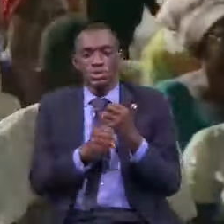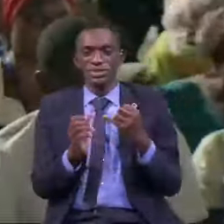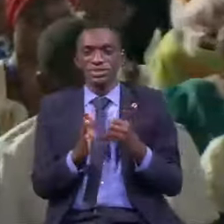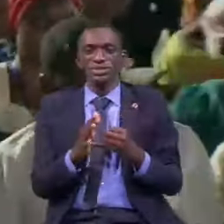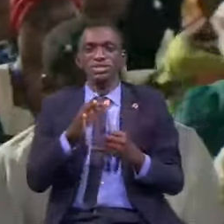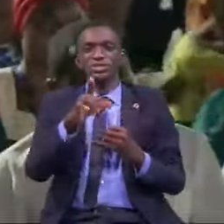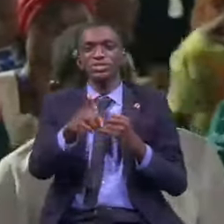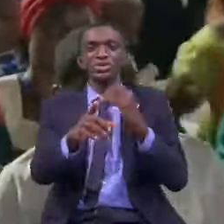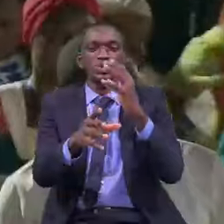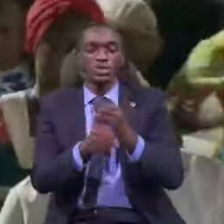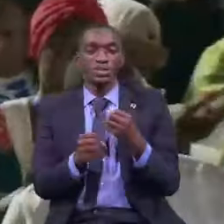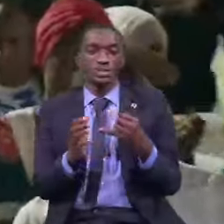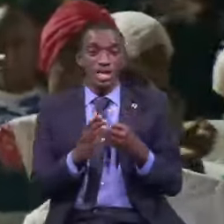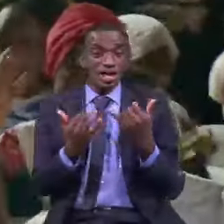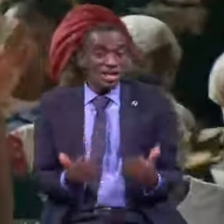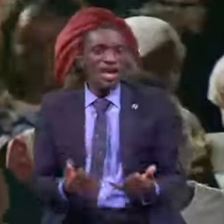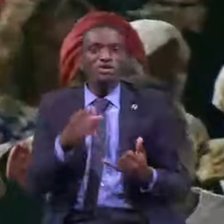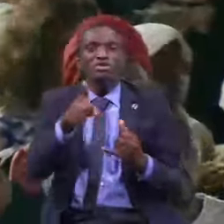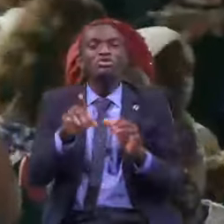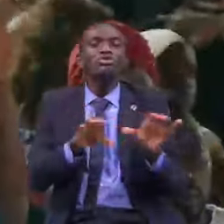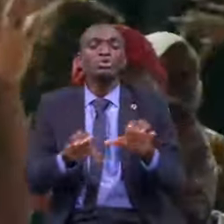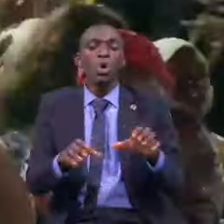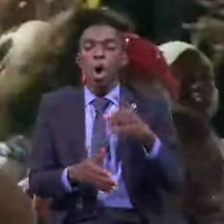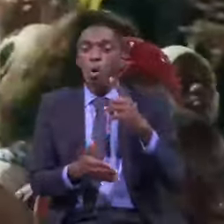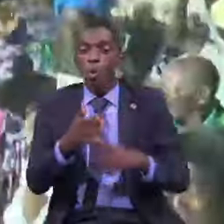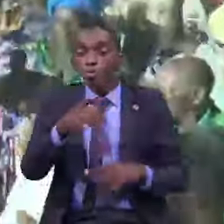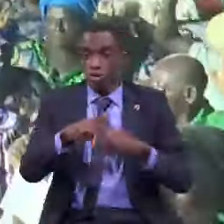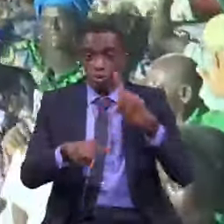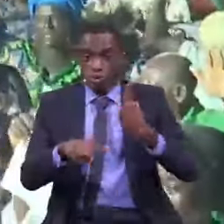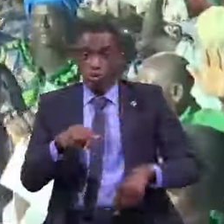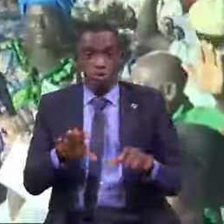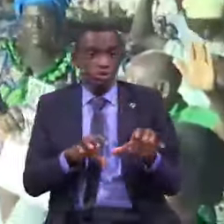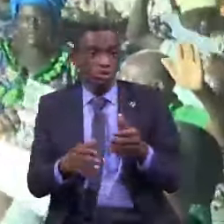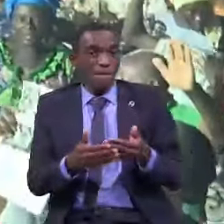got it. Now you will do what you have not been able to do before.